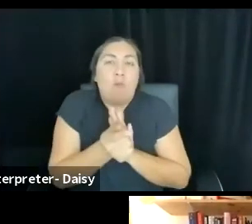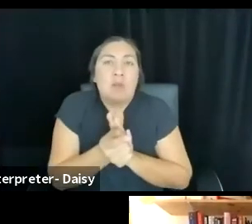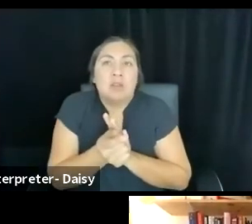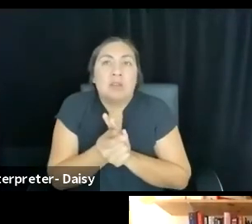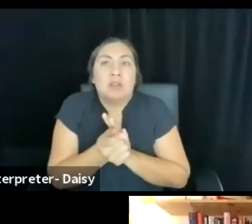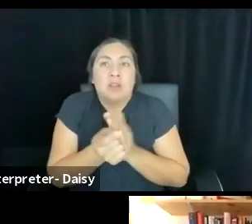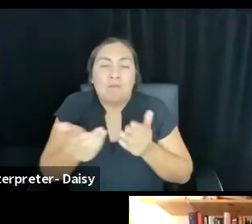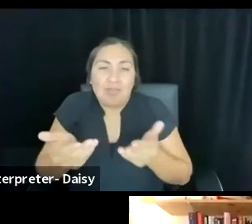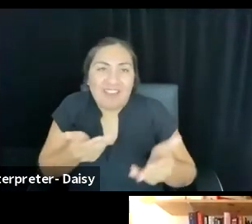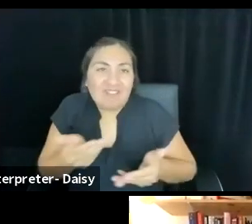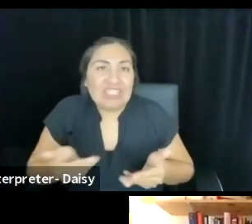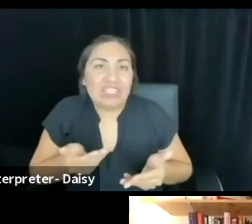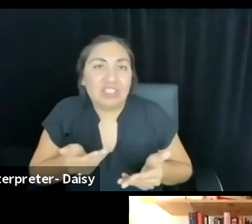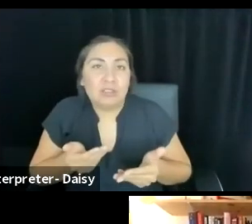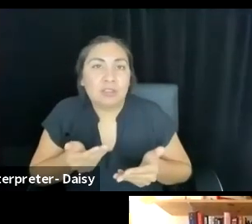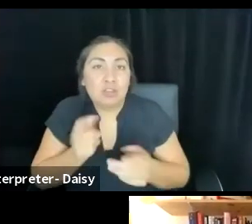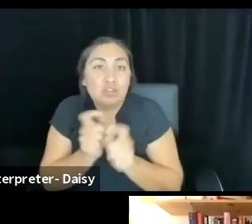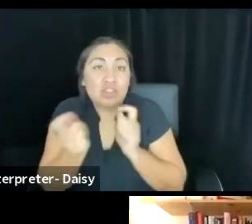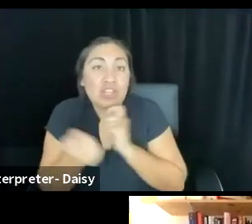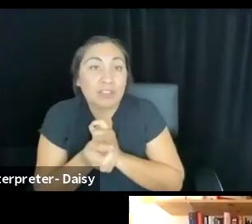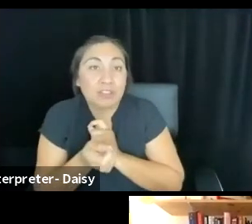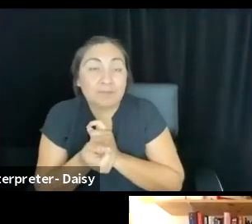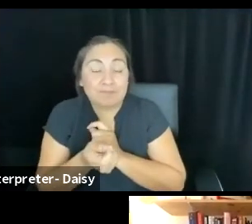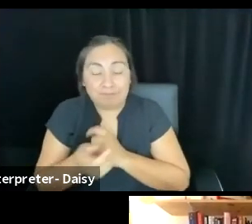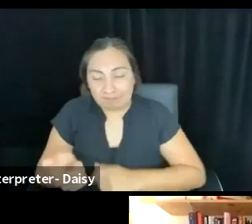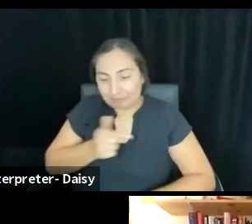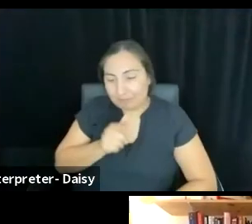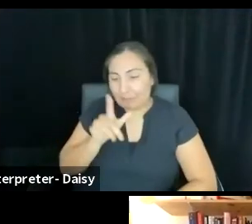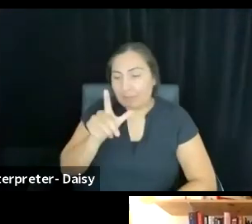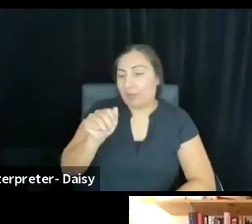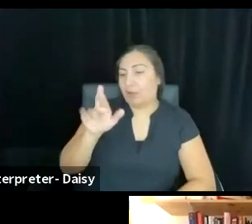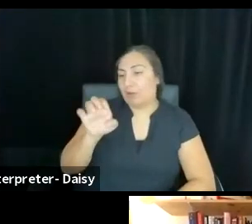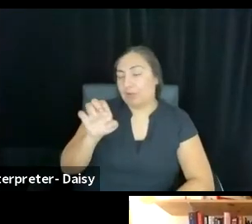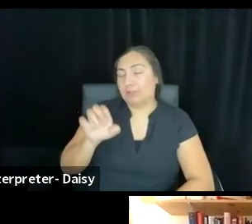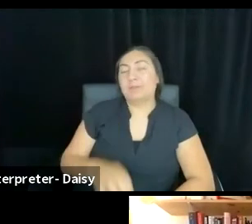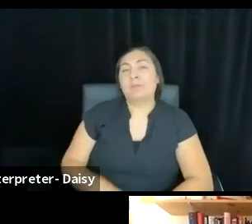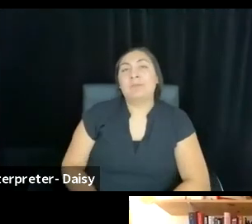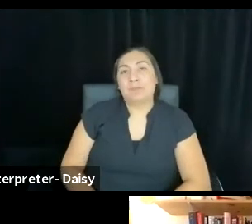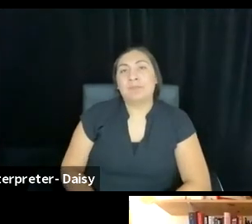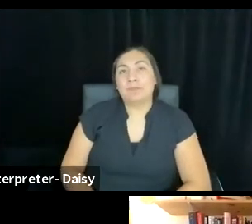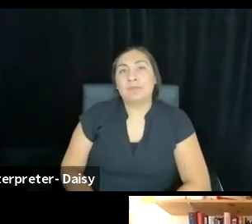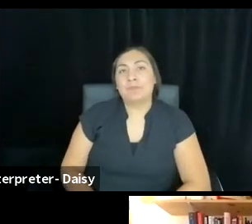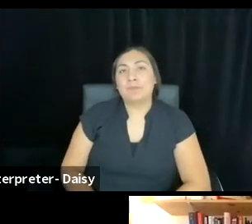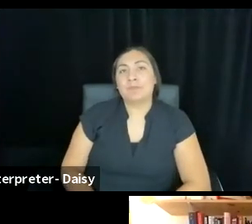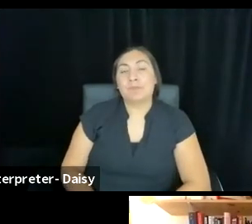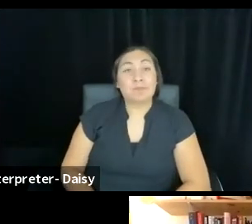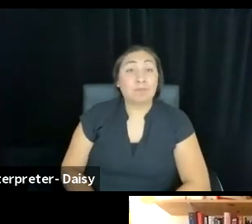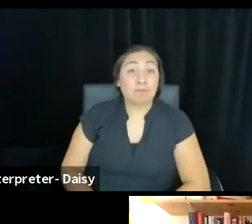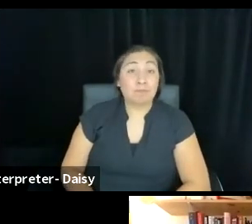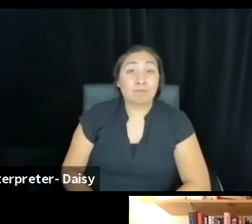This is Laurie. I hear that. And I also just want,